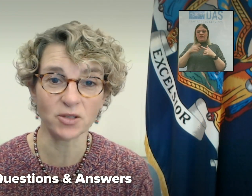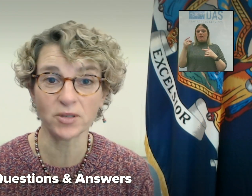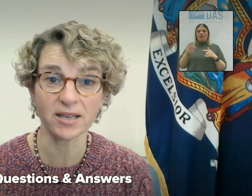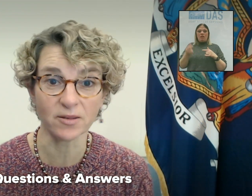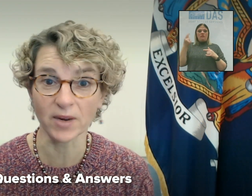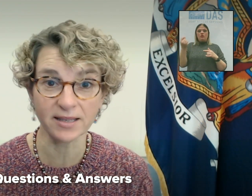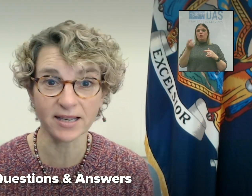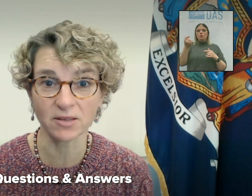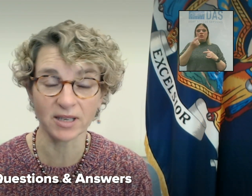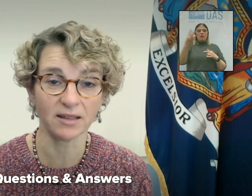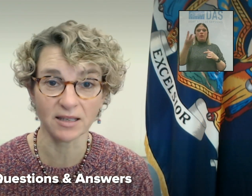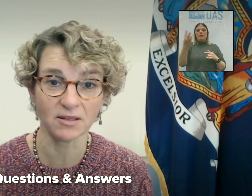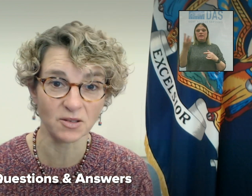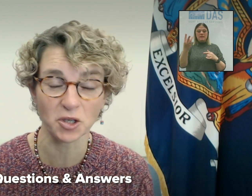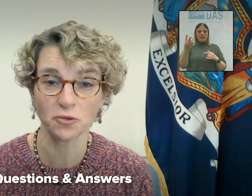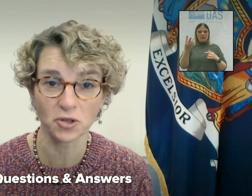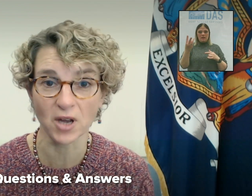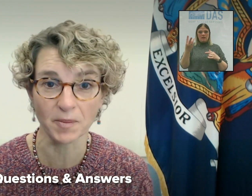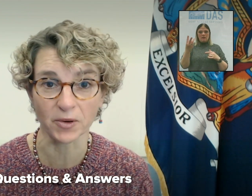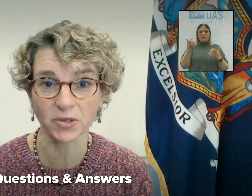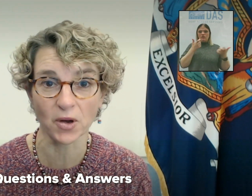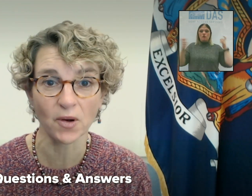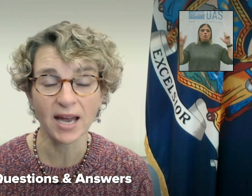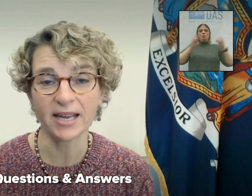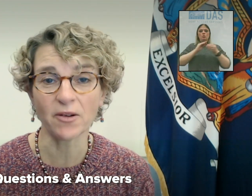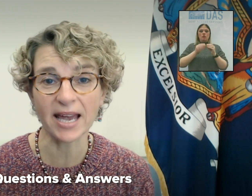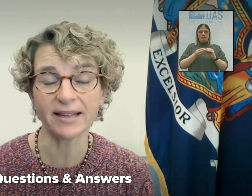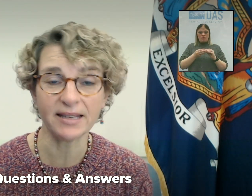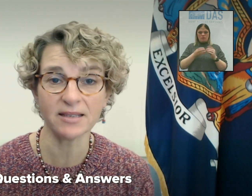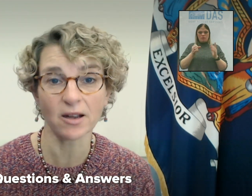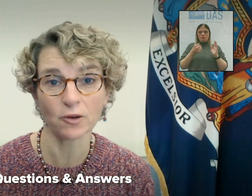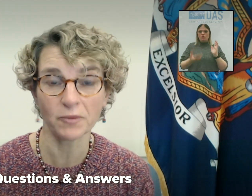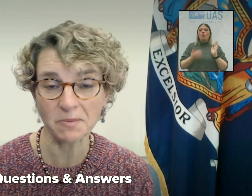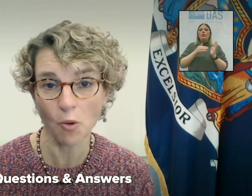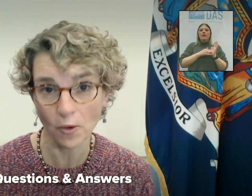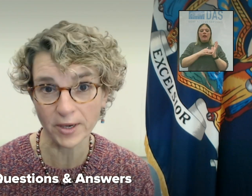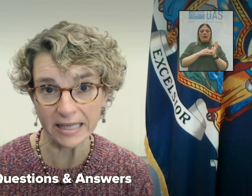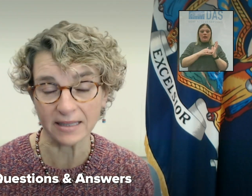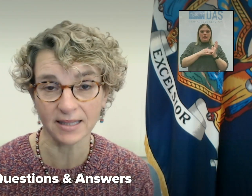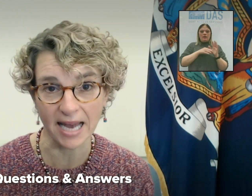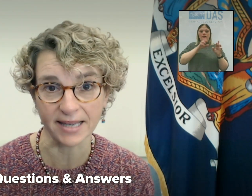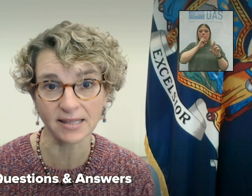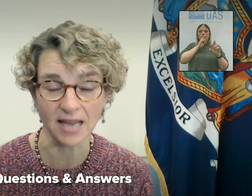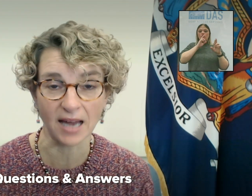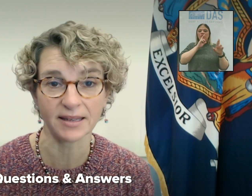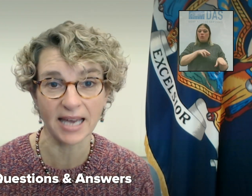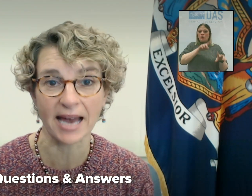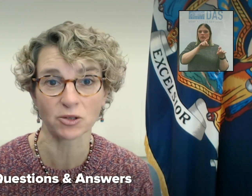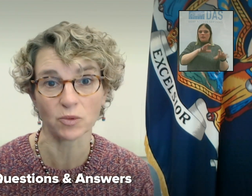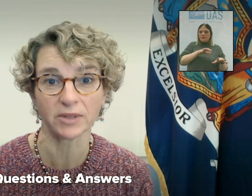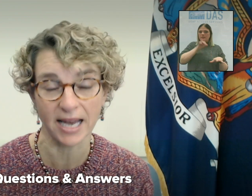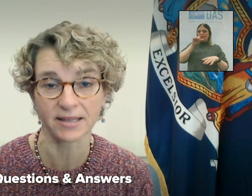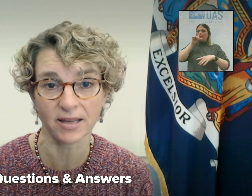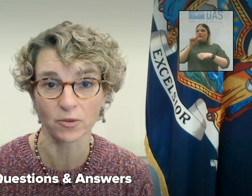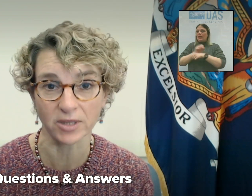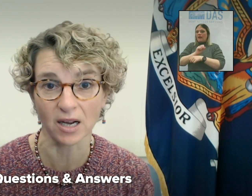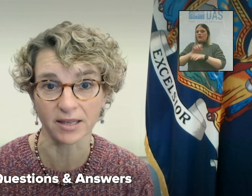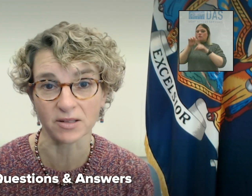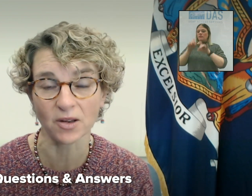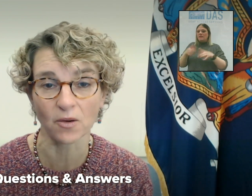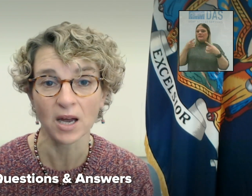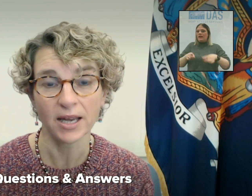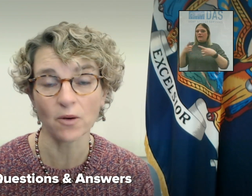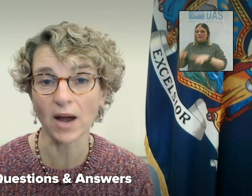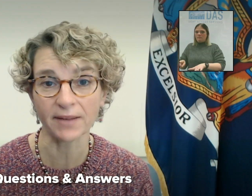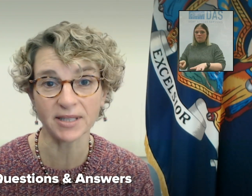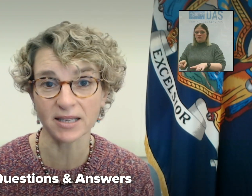on Tuesdays and Wednesdays, we get these huge numbers. So, again, these are reported tests, not the actual tests that were done.